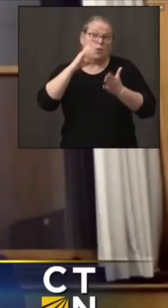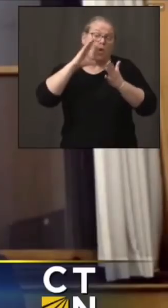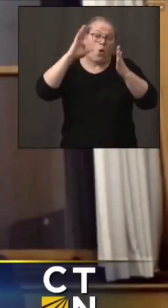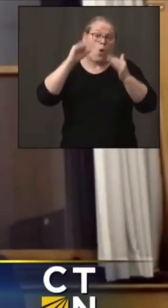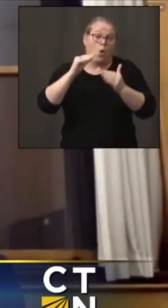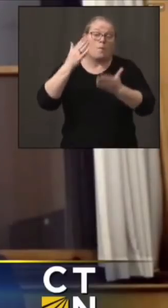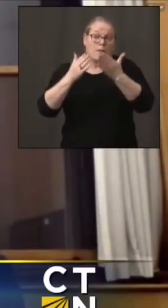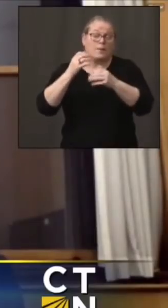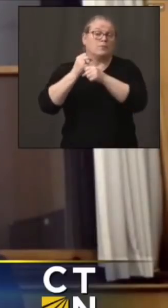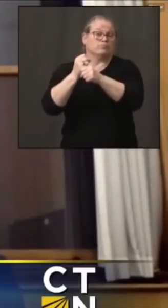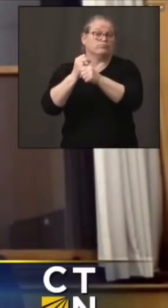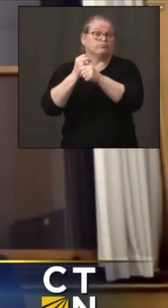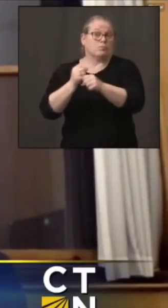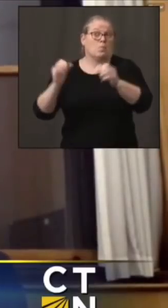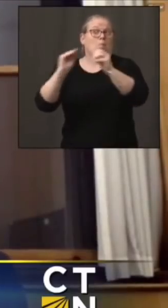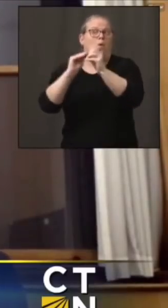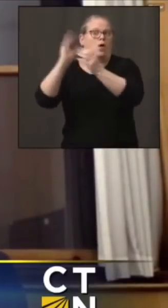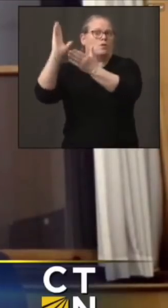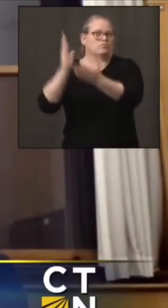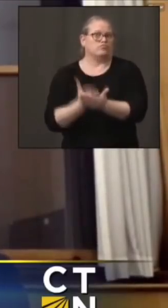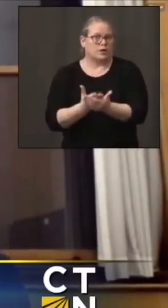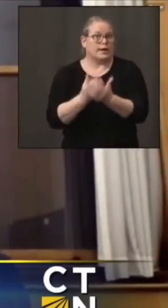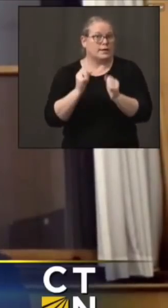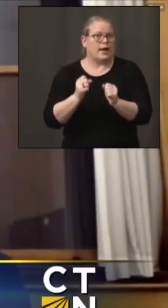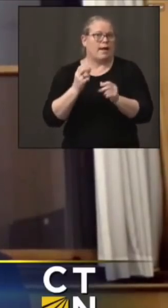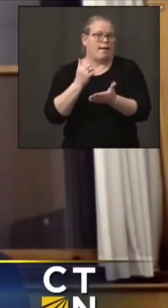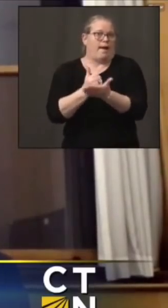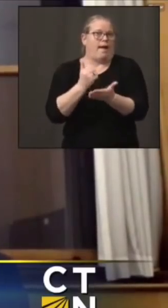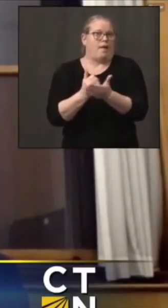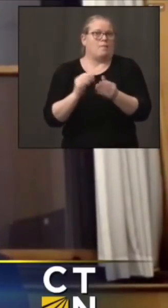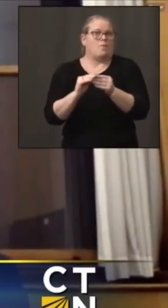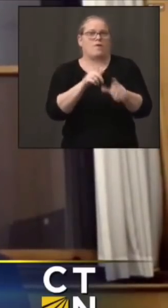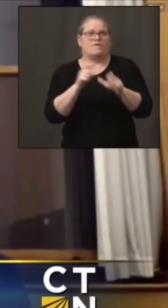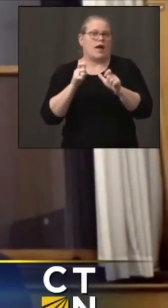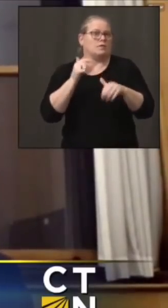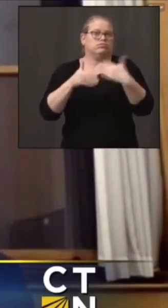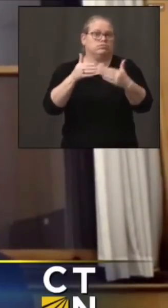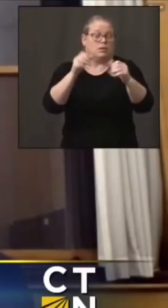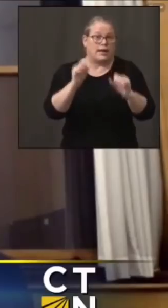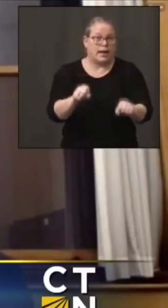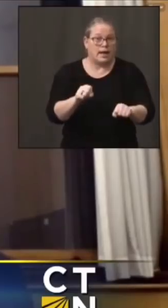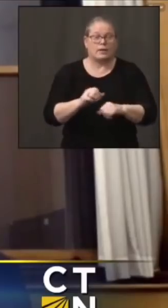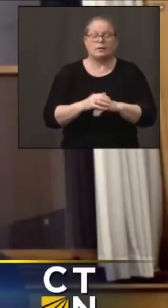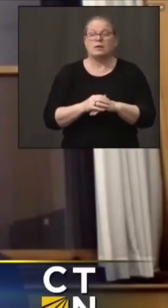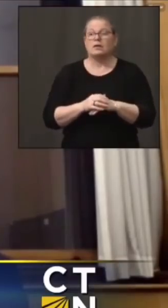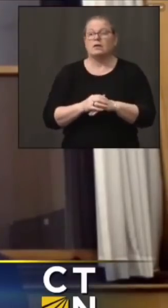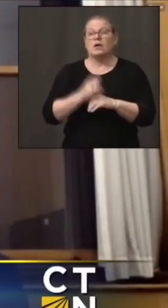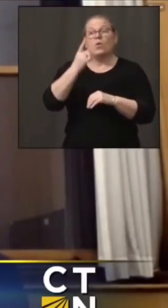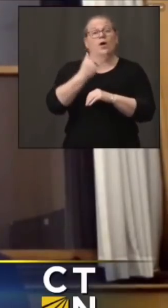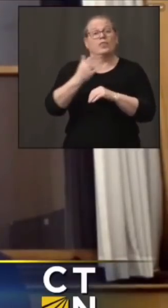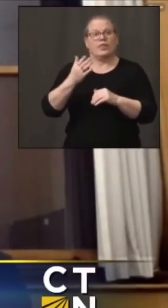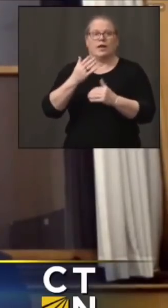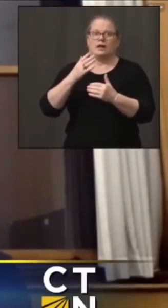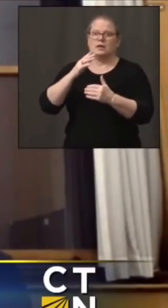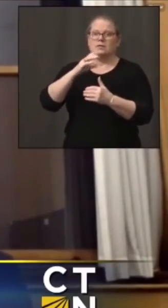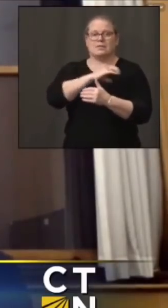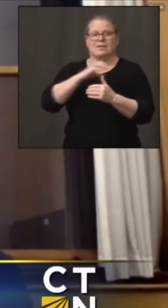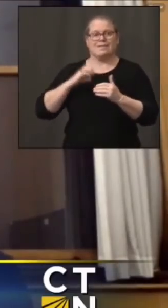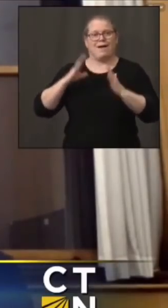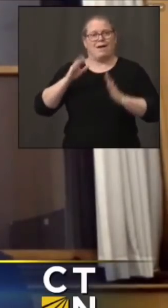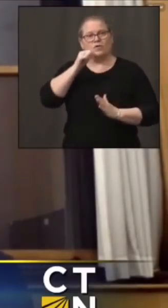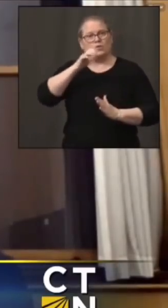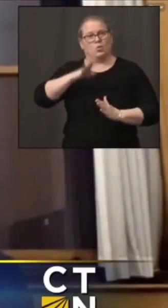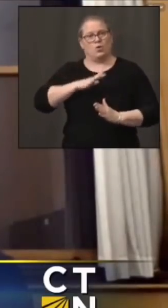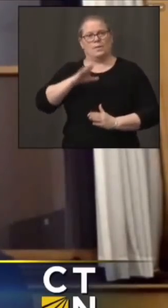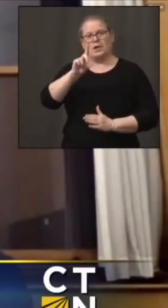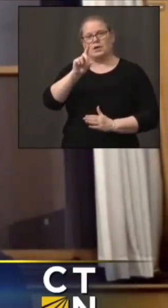more vaccine, we can accelerate things. The other thing I should mention is a big thanks to Congresswoman DeLauro as well for funds that